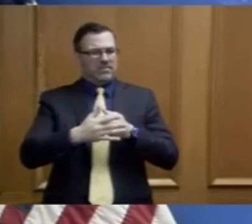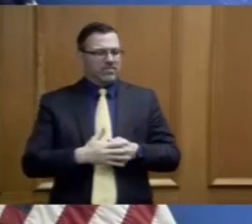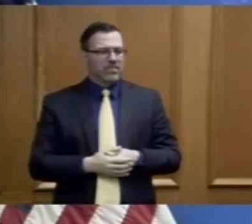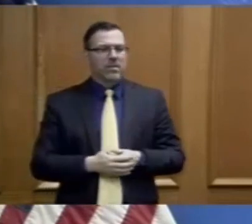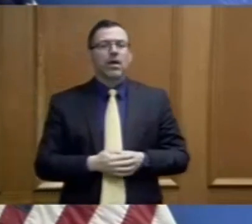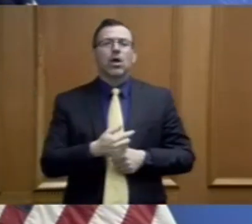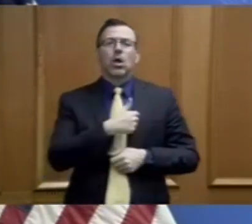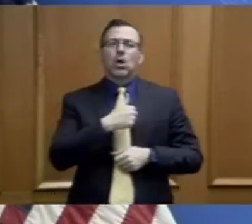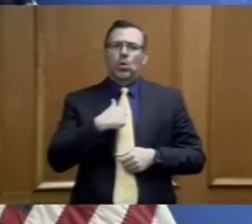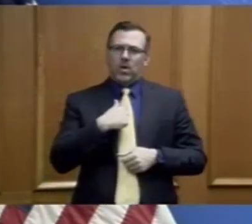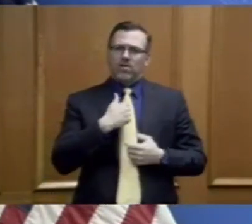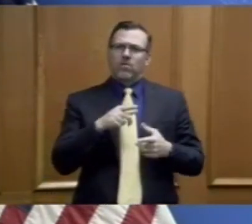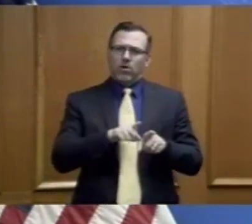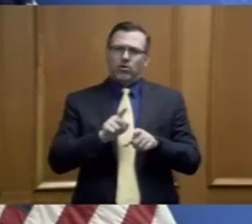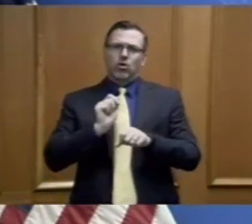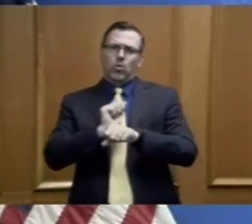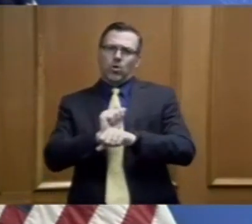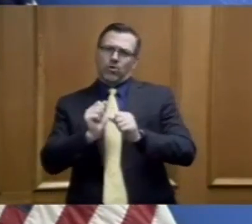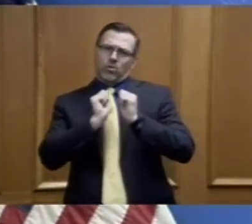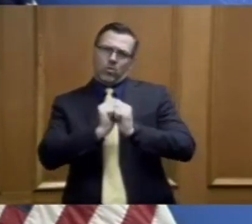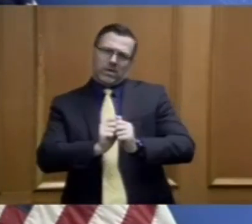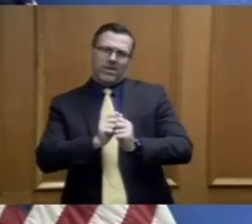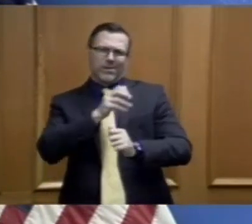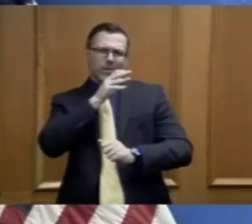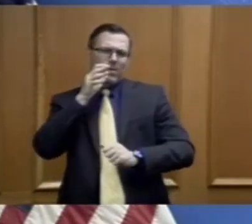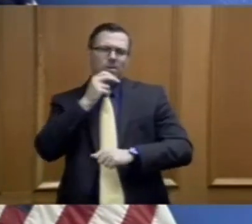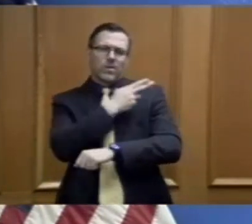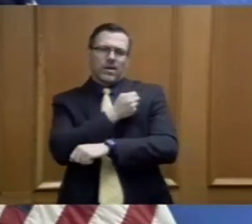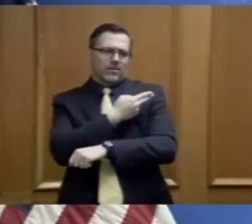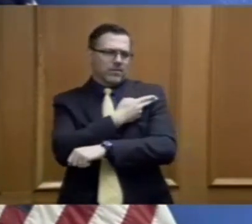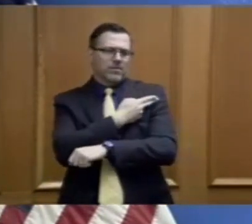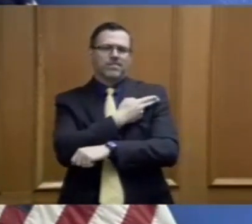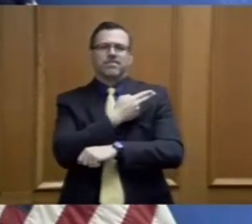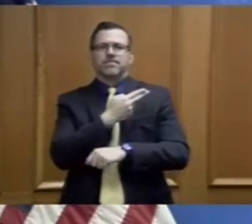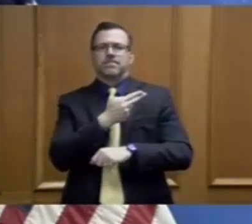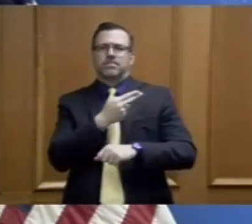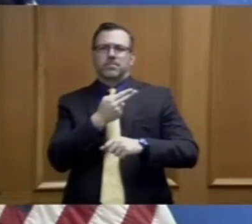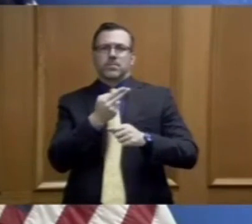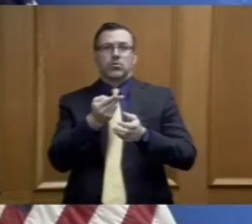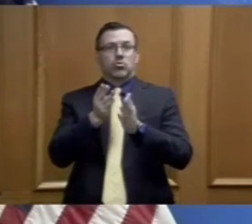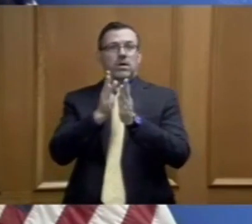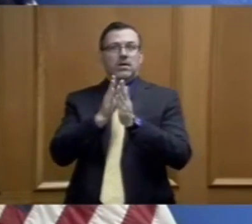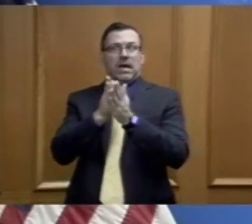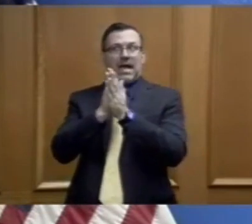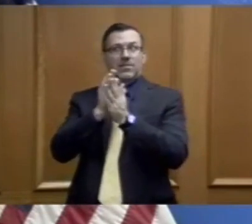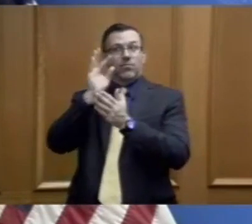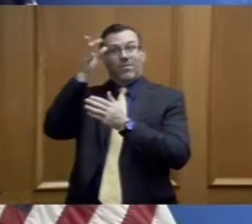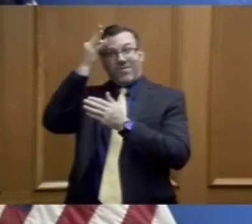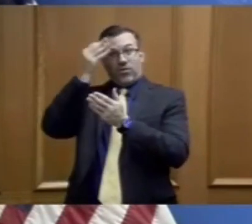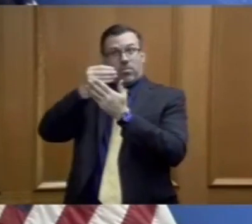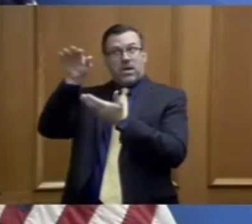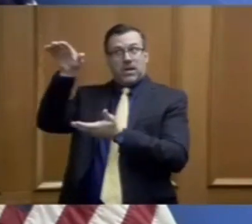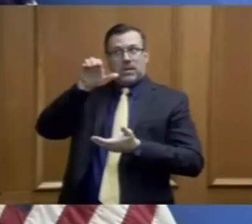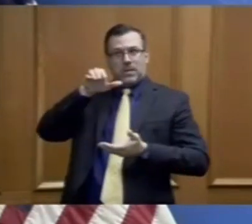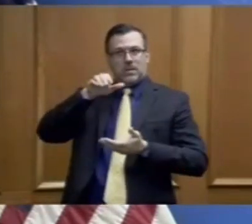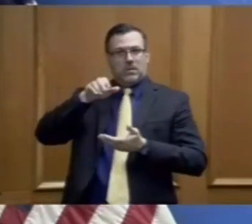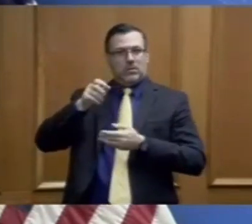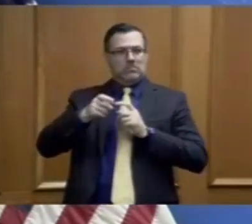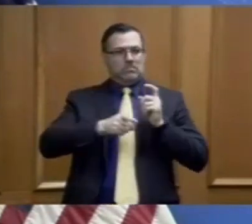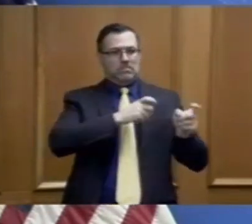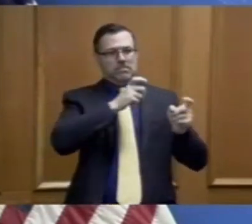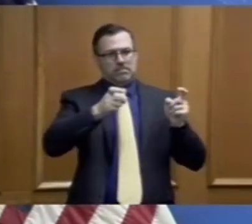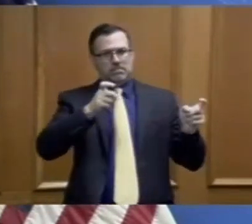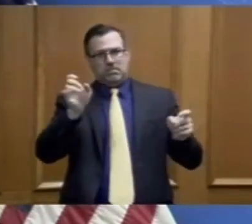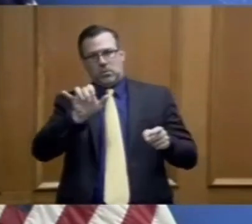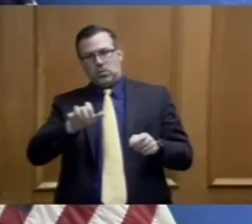with those rural hospitals to leverage and to access the federal dollars that are available to them. So they are